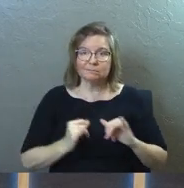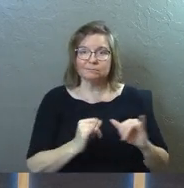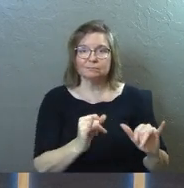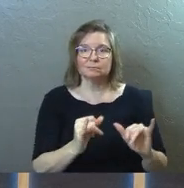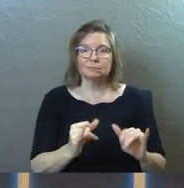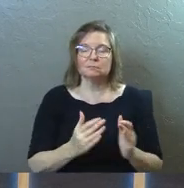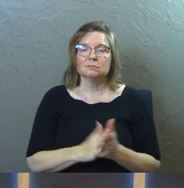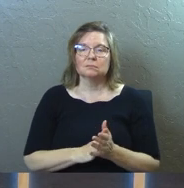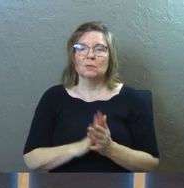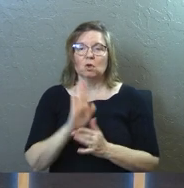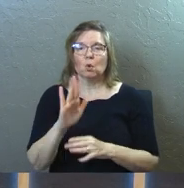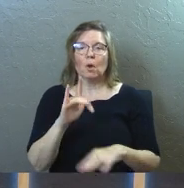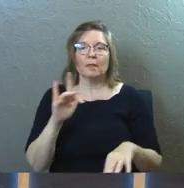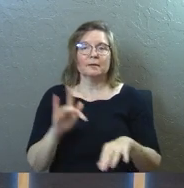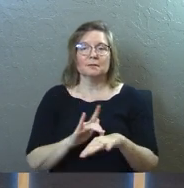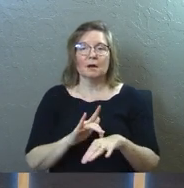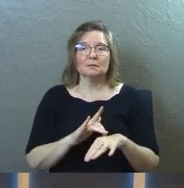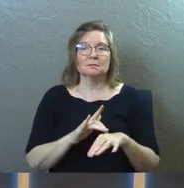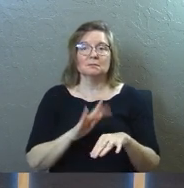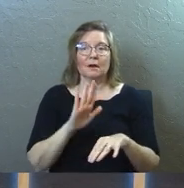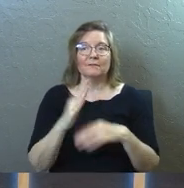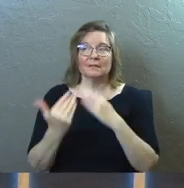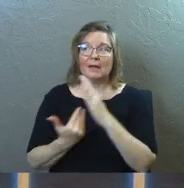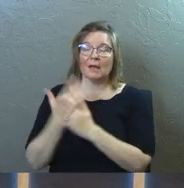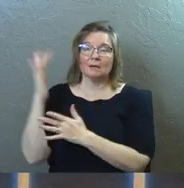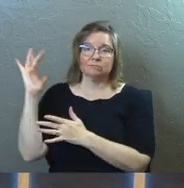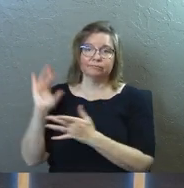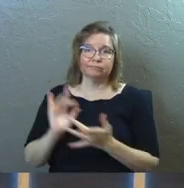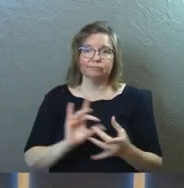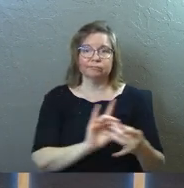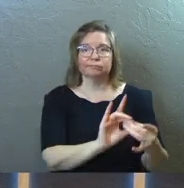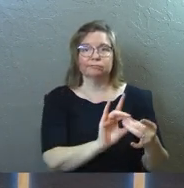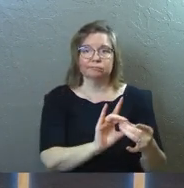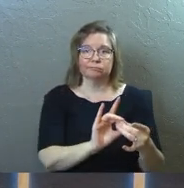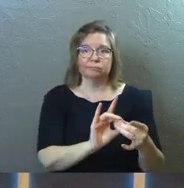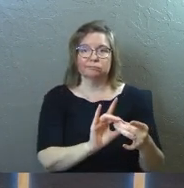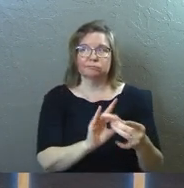of the parents that he has given to your kids.